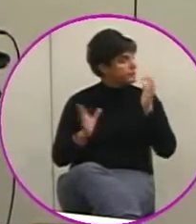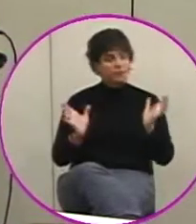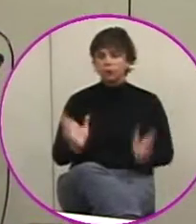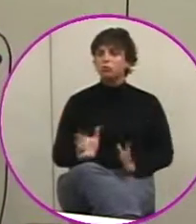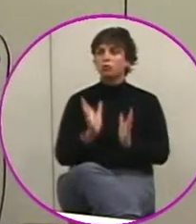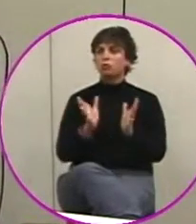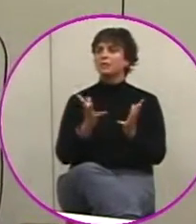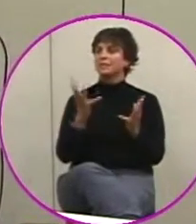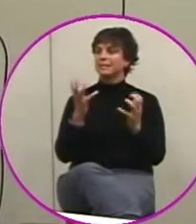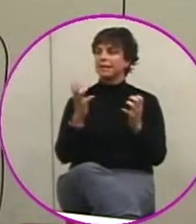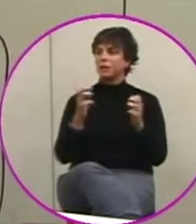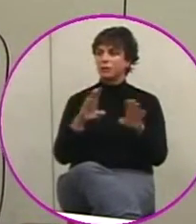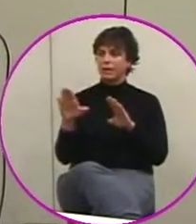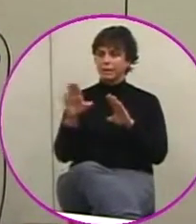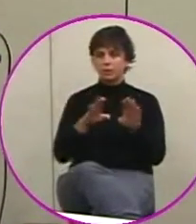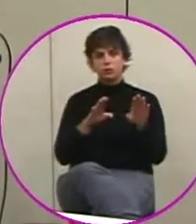behaviors.